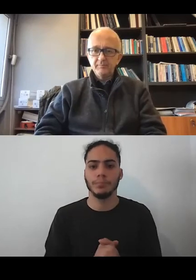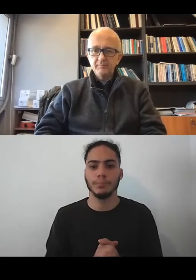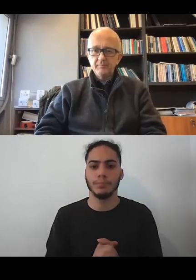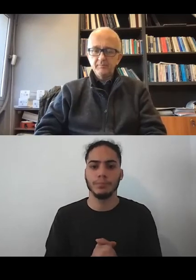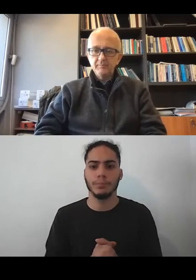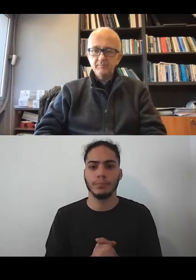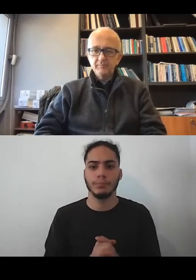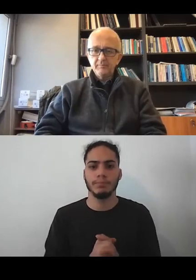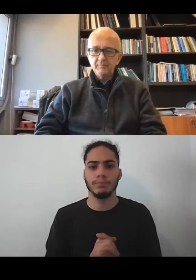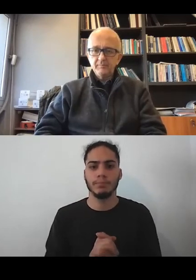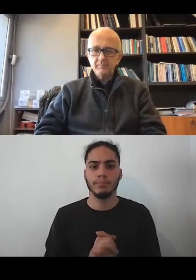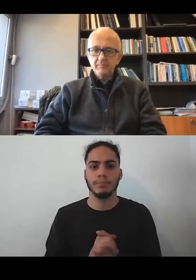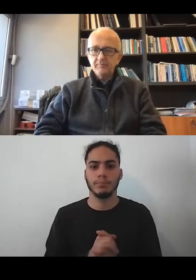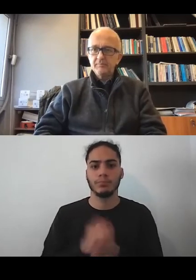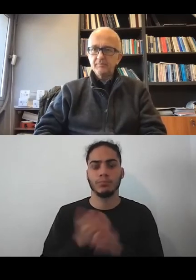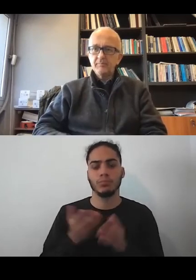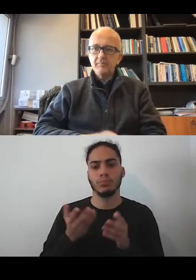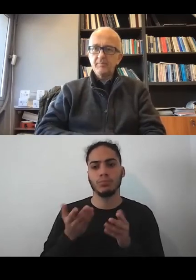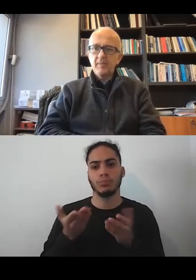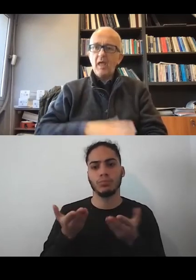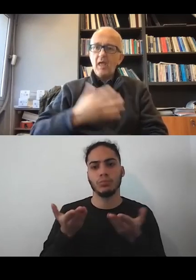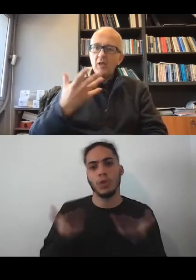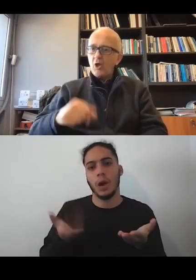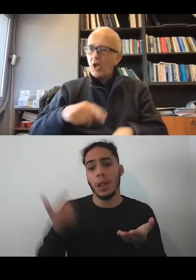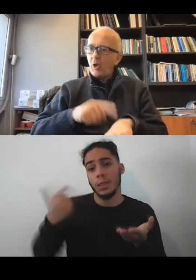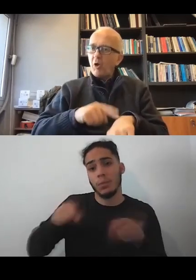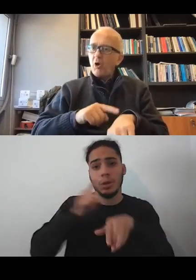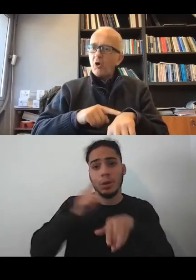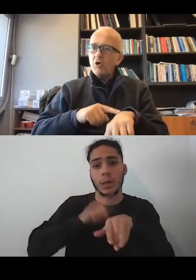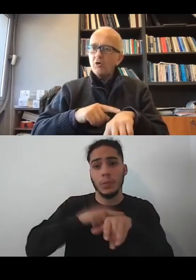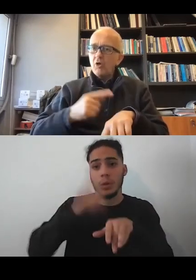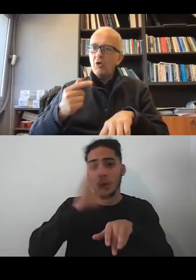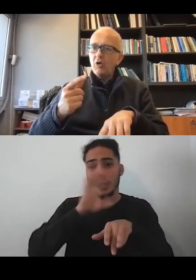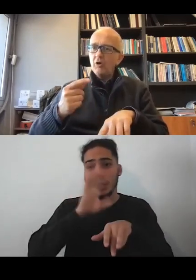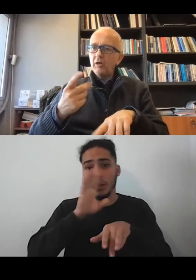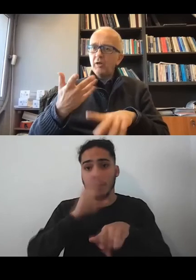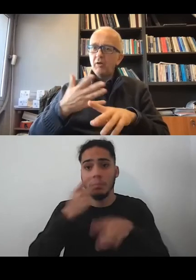We have some time for questions.